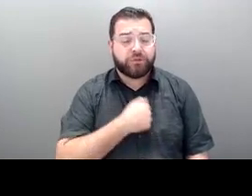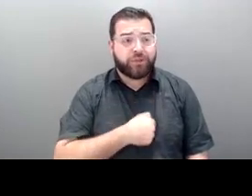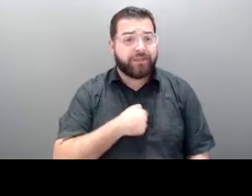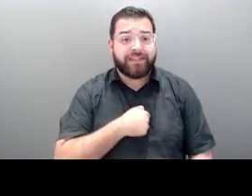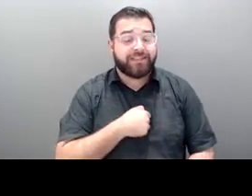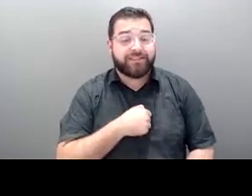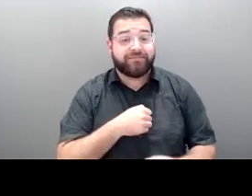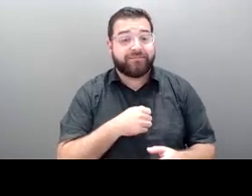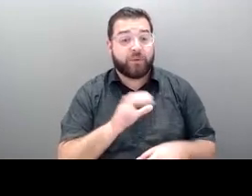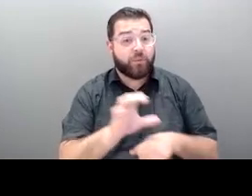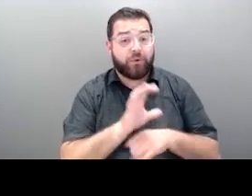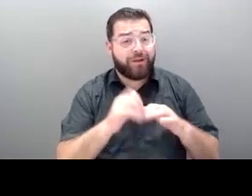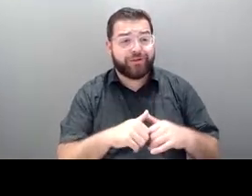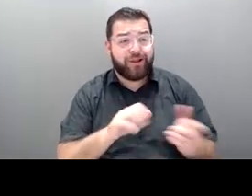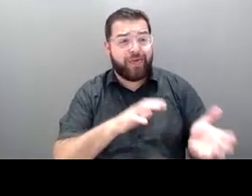Okay.